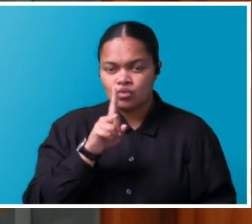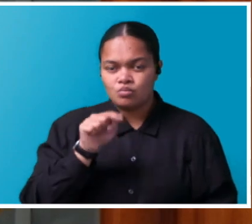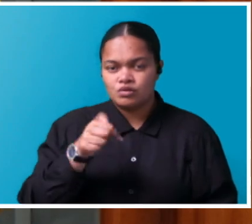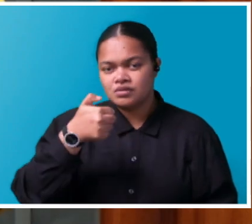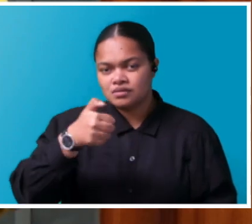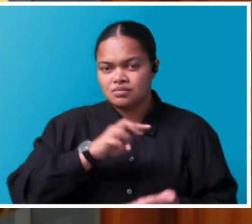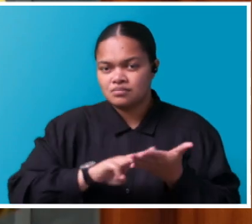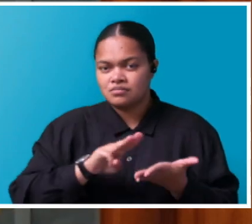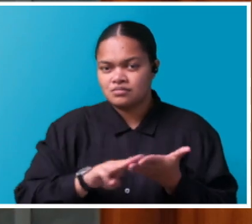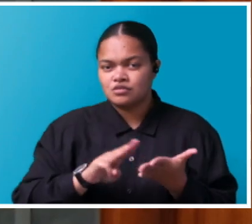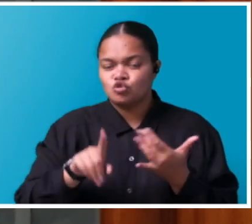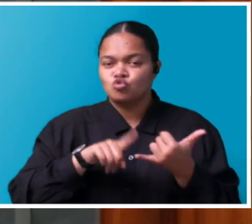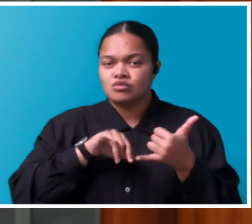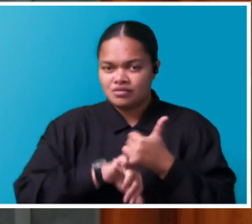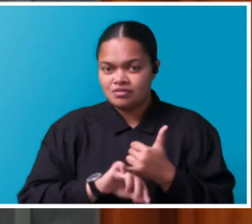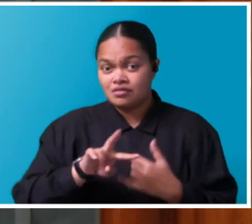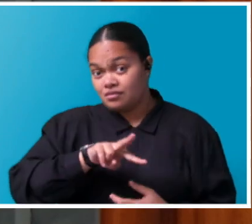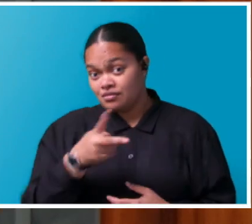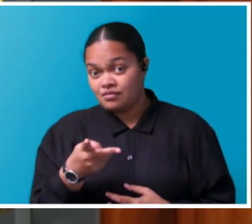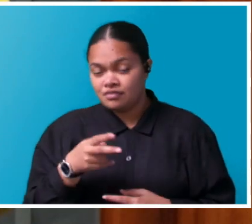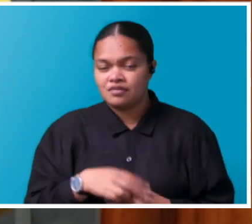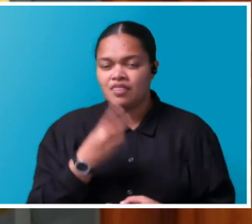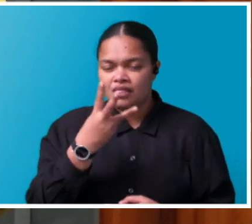1.6 million US dollars, an equivalent of